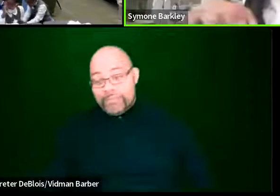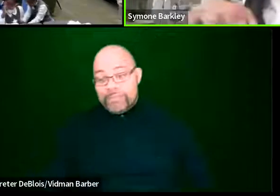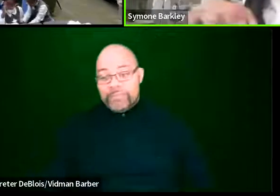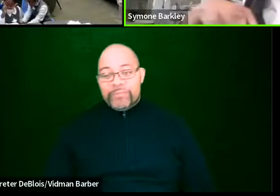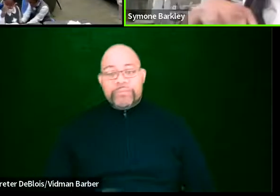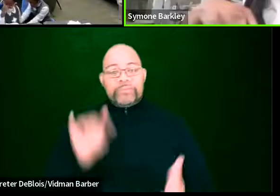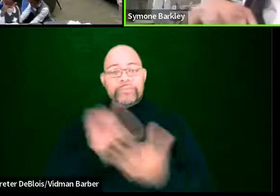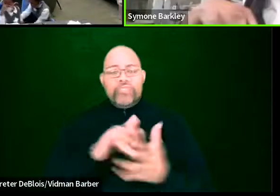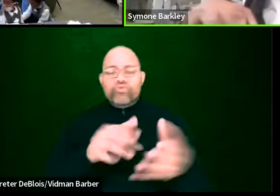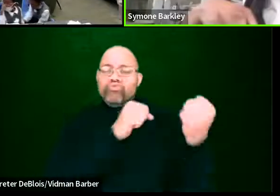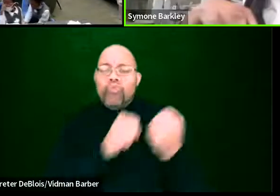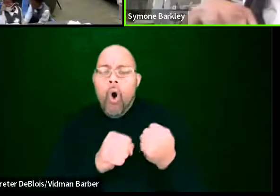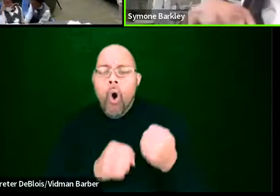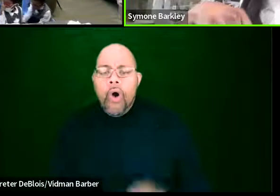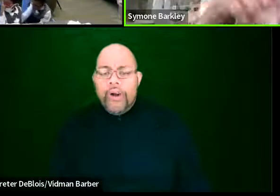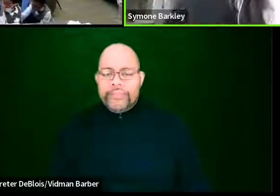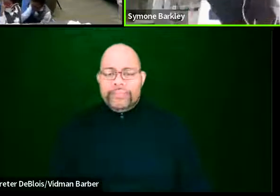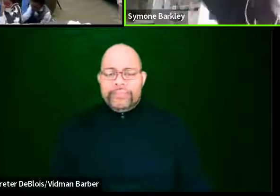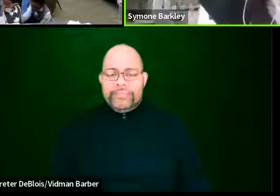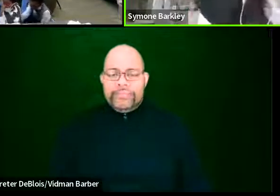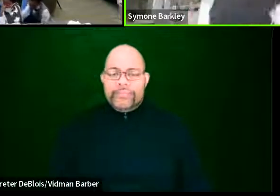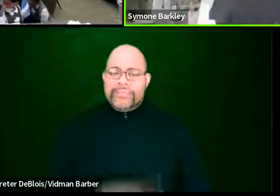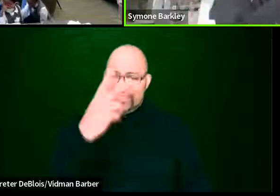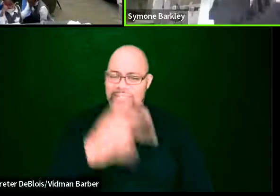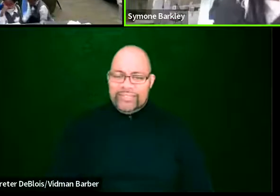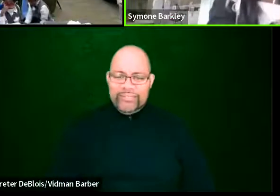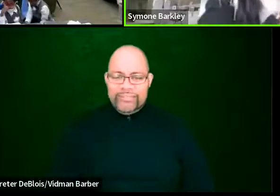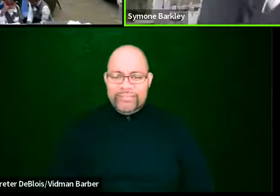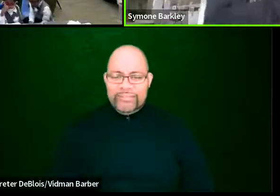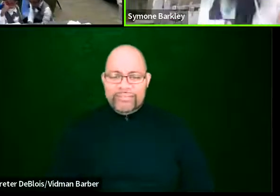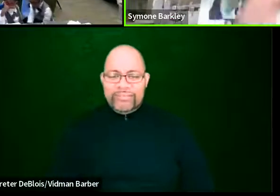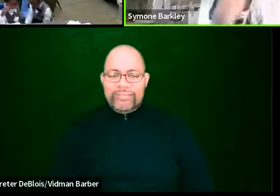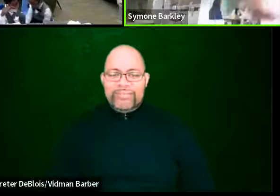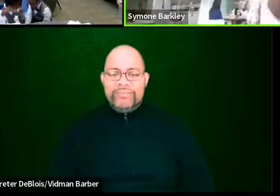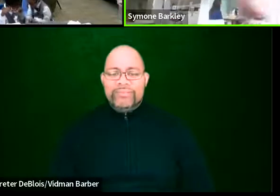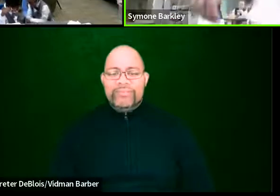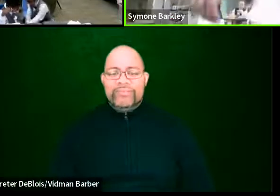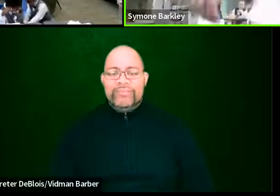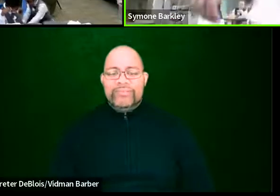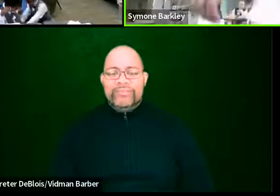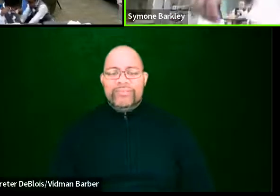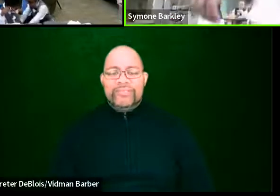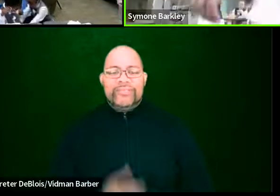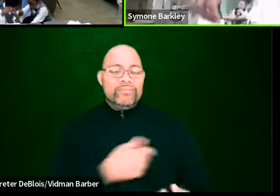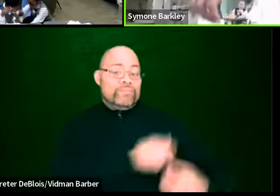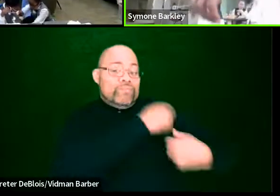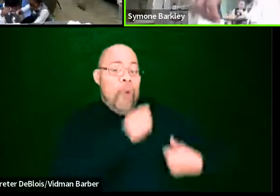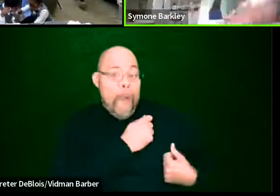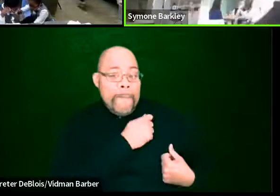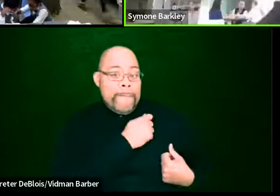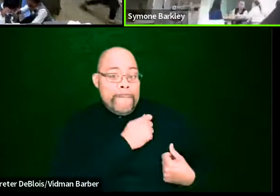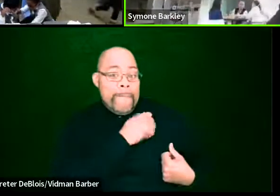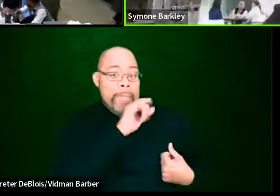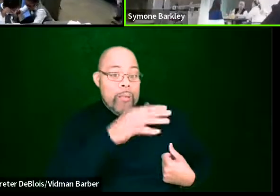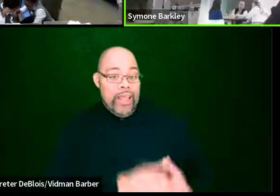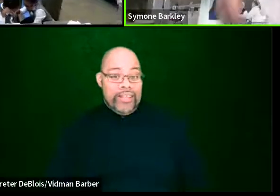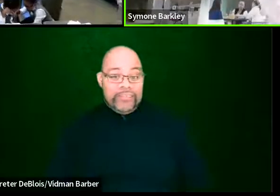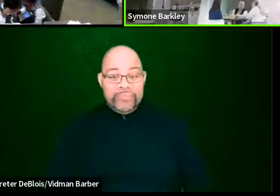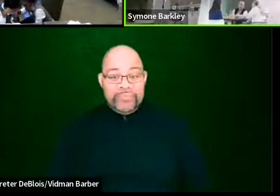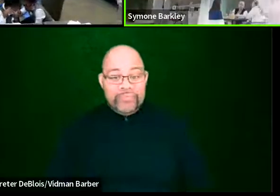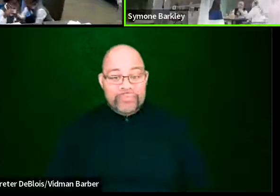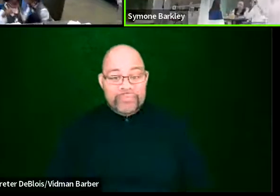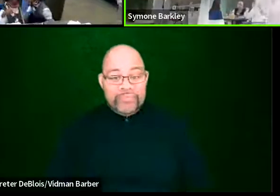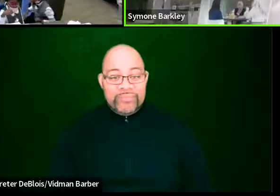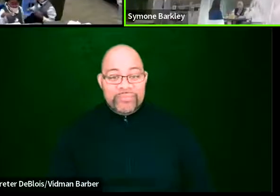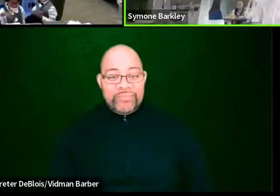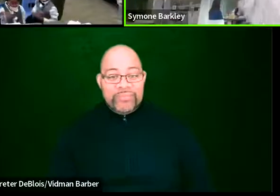is strong. You see that? And then you can kind of like hold on your bag. You can carry it like this if you want. You can carry it on